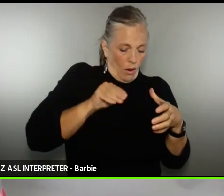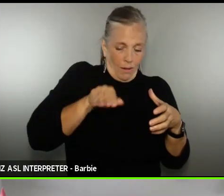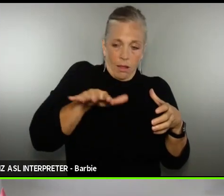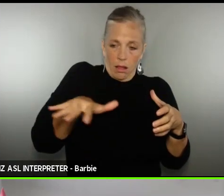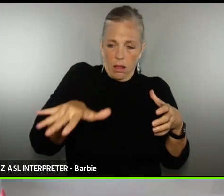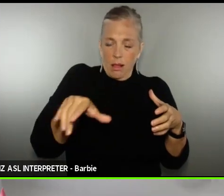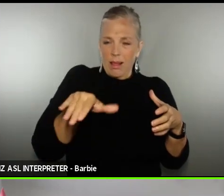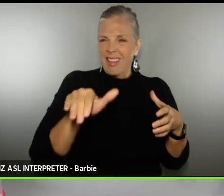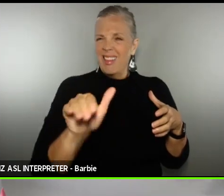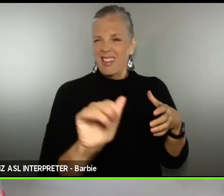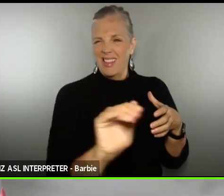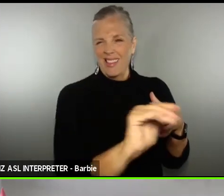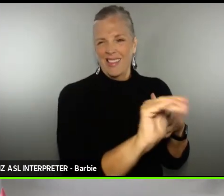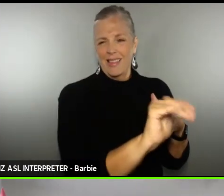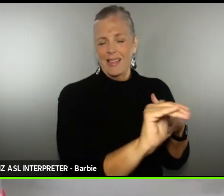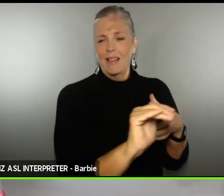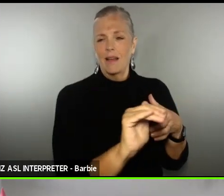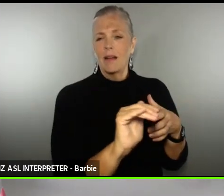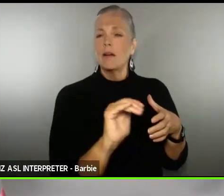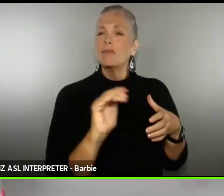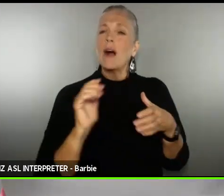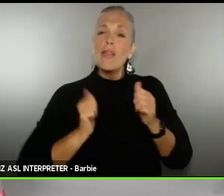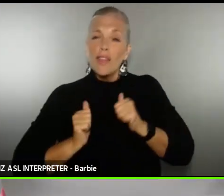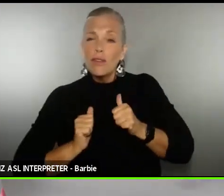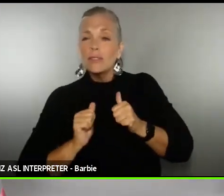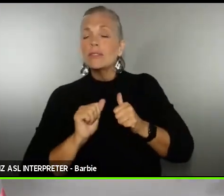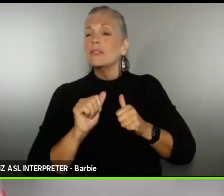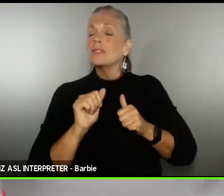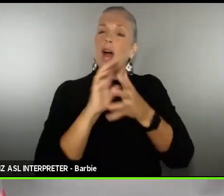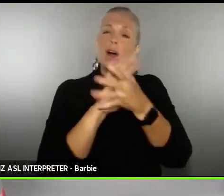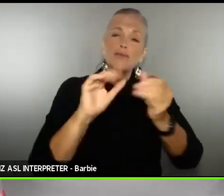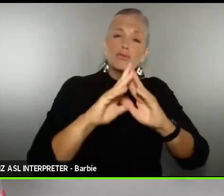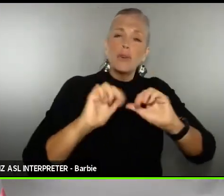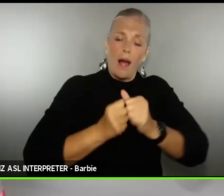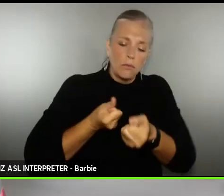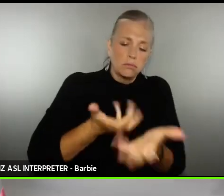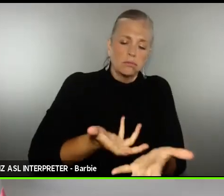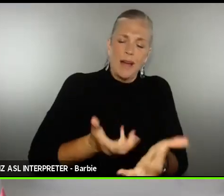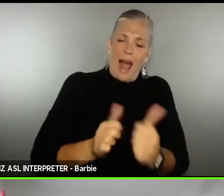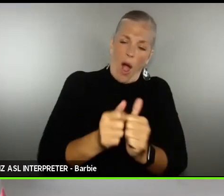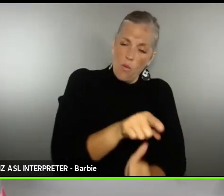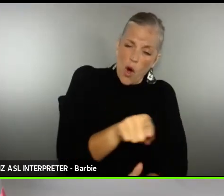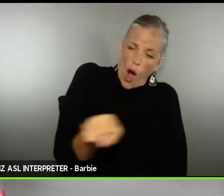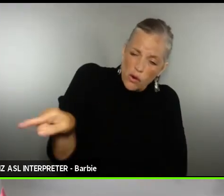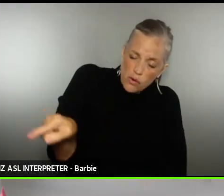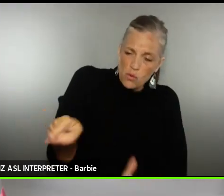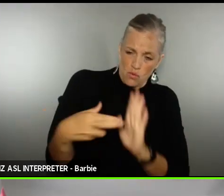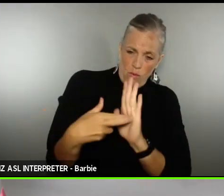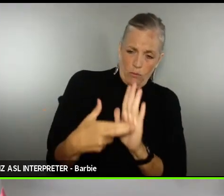theater, all forms of stories, to look at how they're representing neurodiversity.